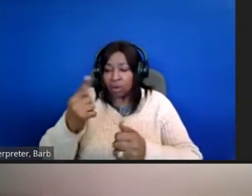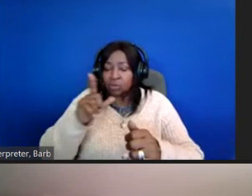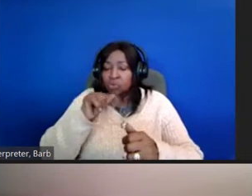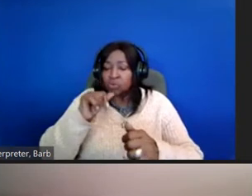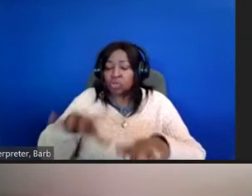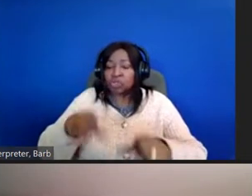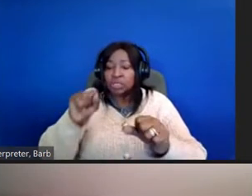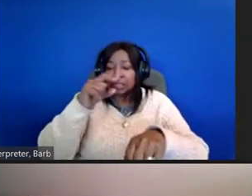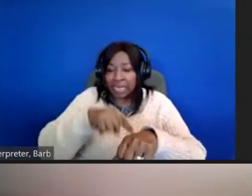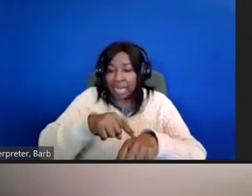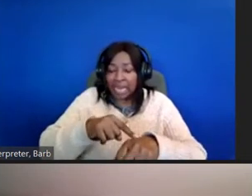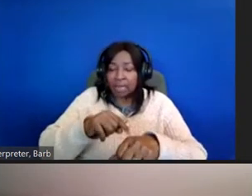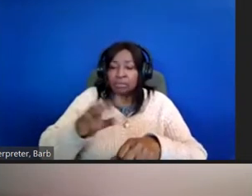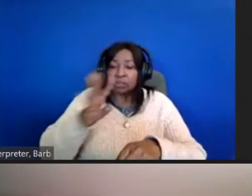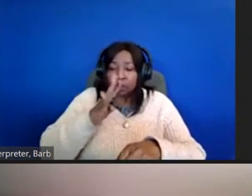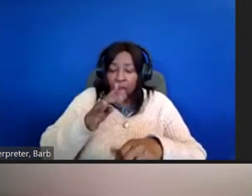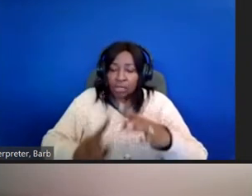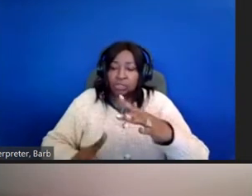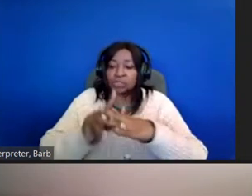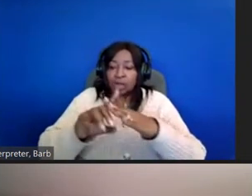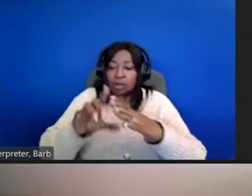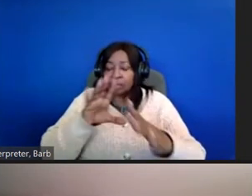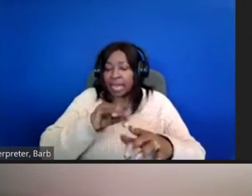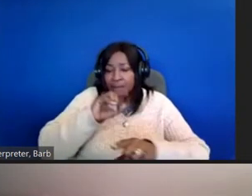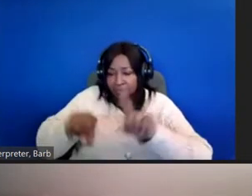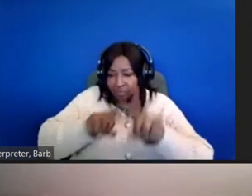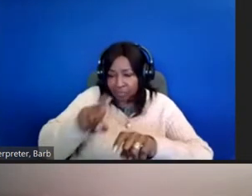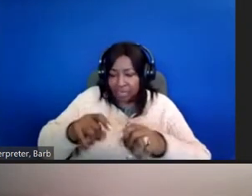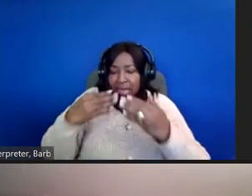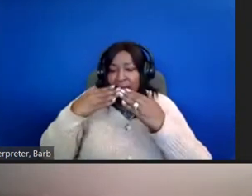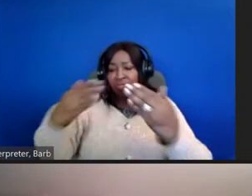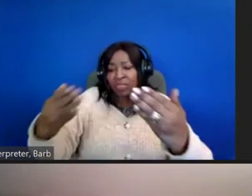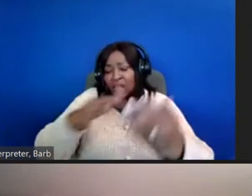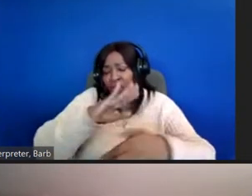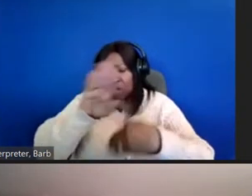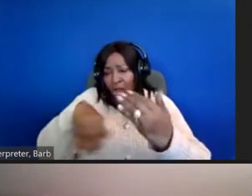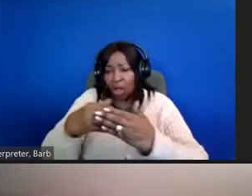to talk and show up and ask questions. Thank you all. Thank